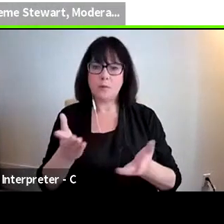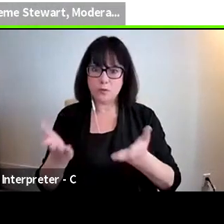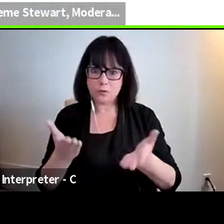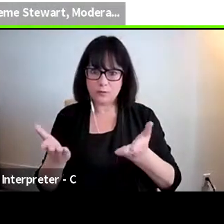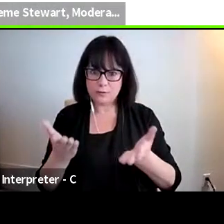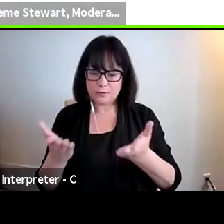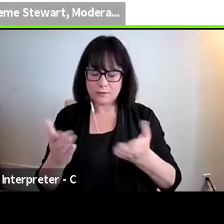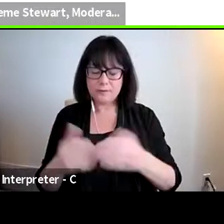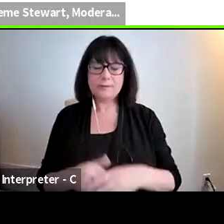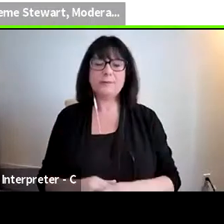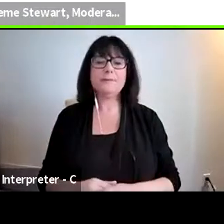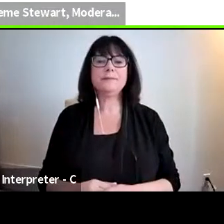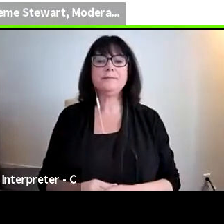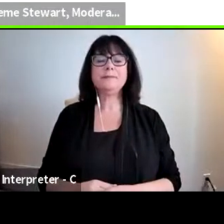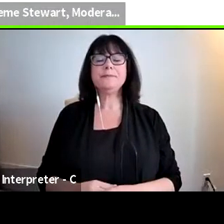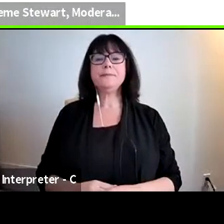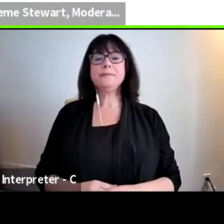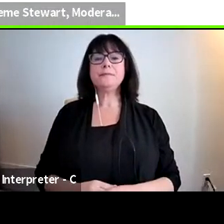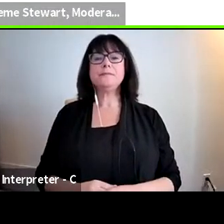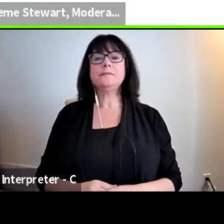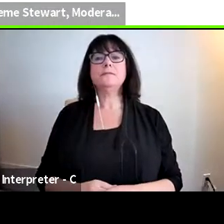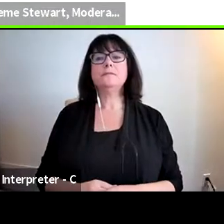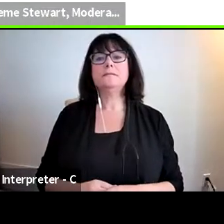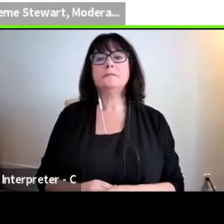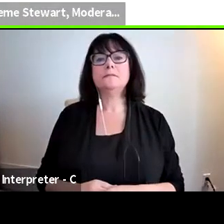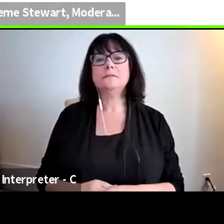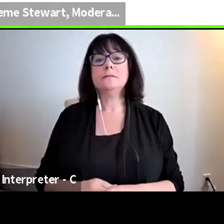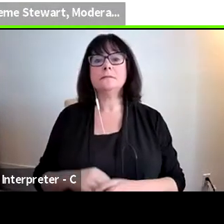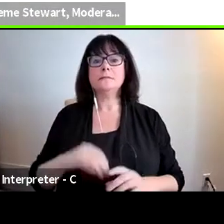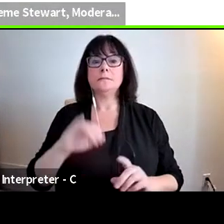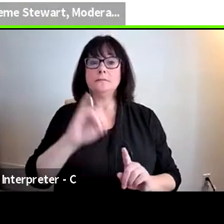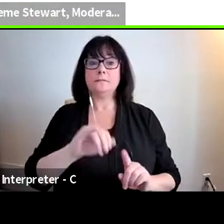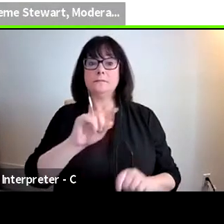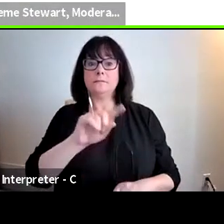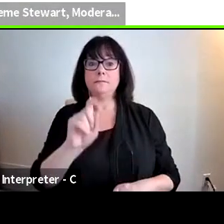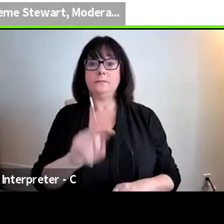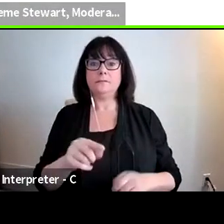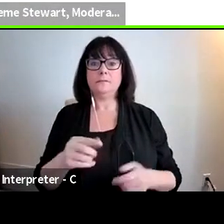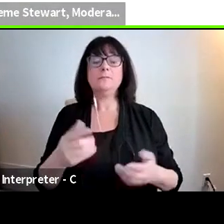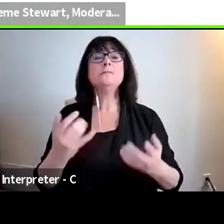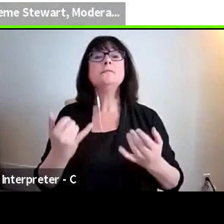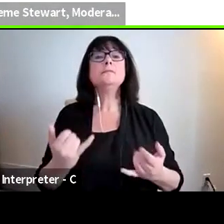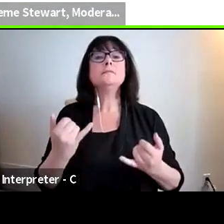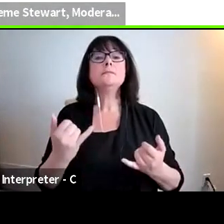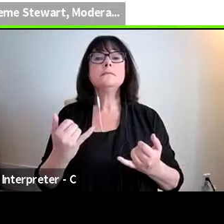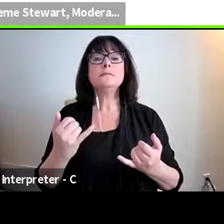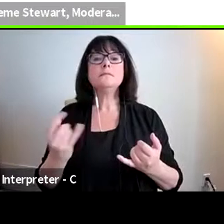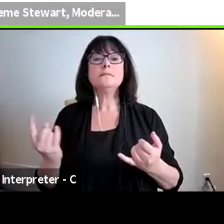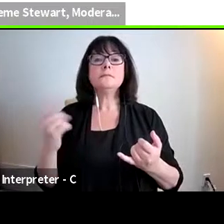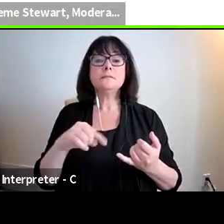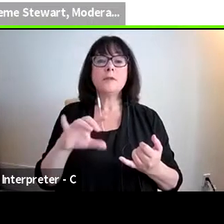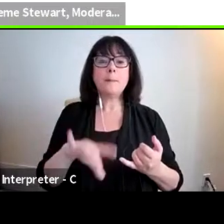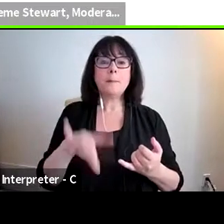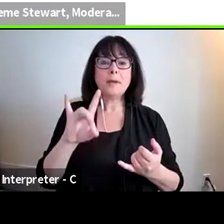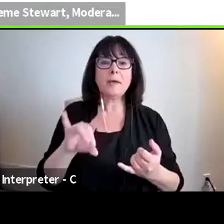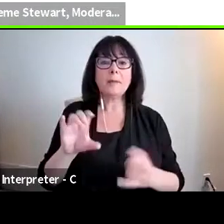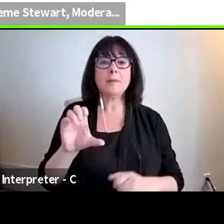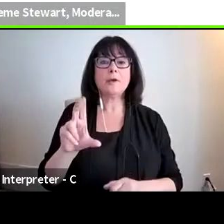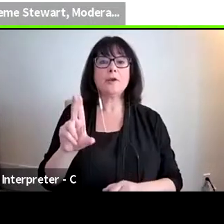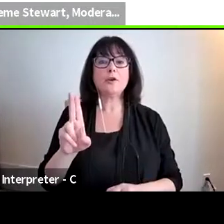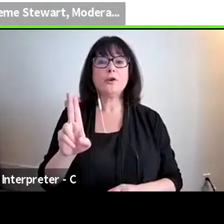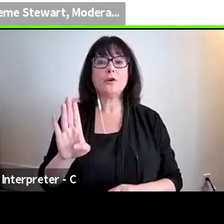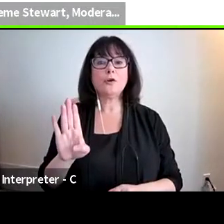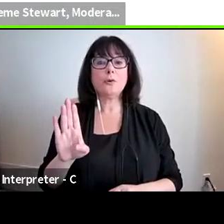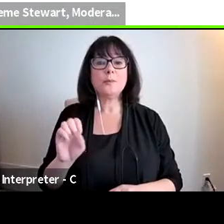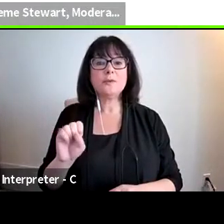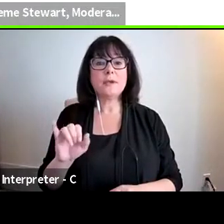now, the individual asking the question says, currently curbside pickup is only for faculty and graduate students. When will the library